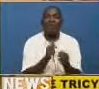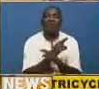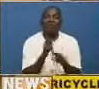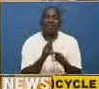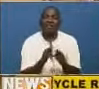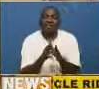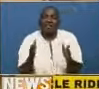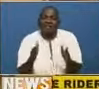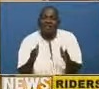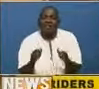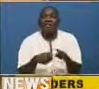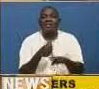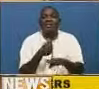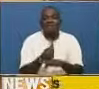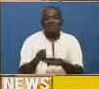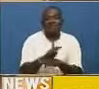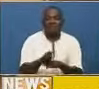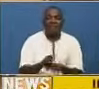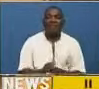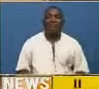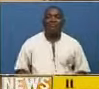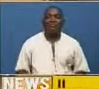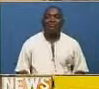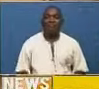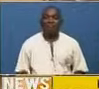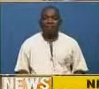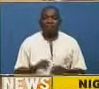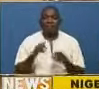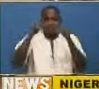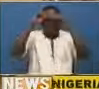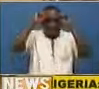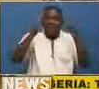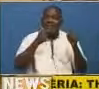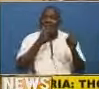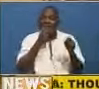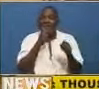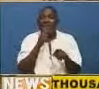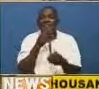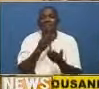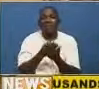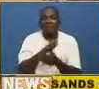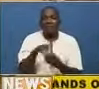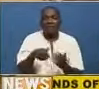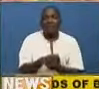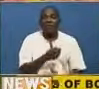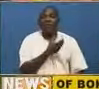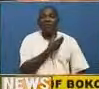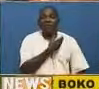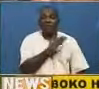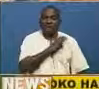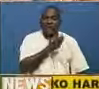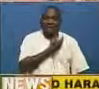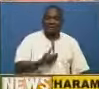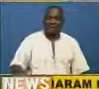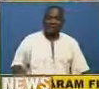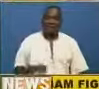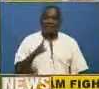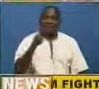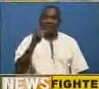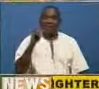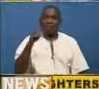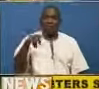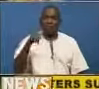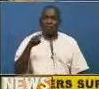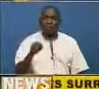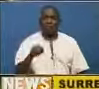to expand to ensure job creation. The president also called on the chief of Dompim, Nana Kwamena